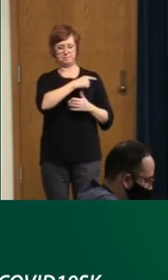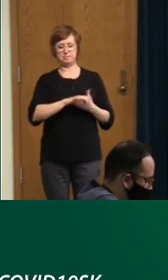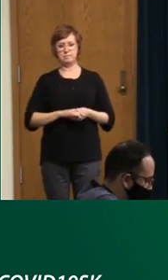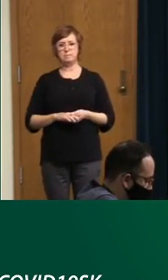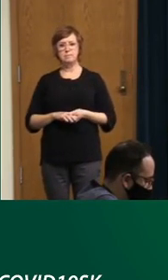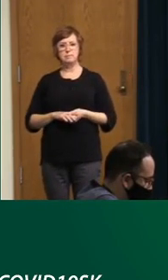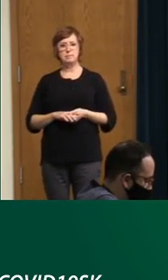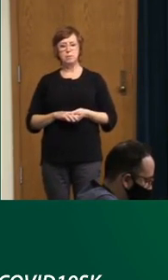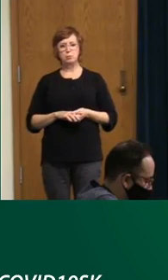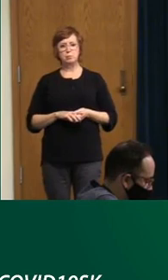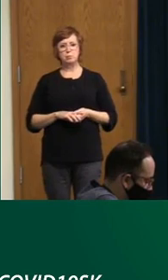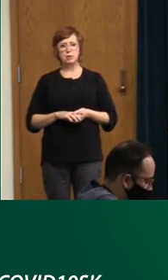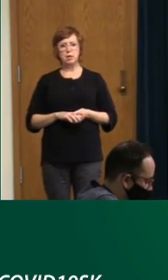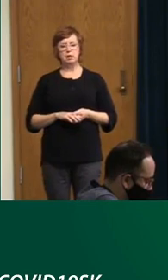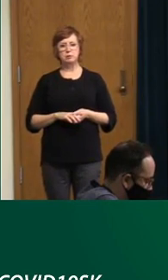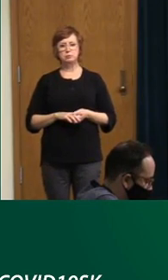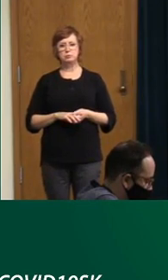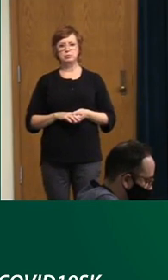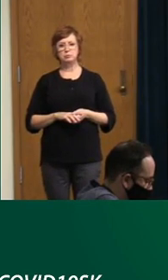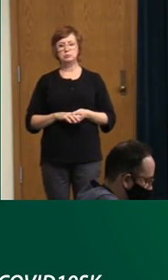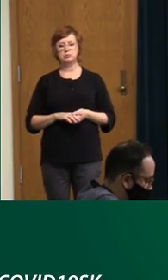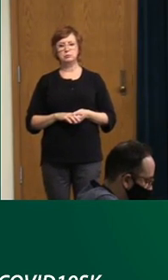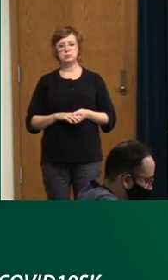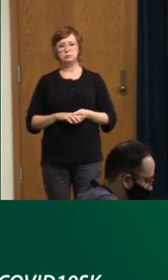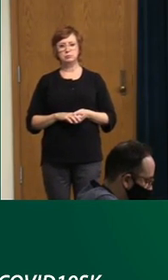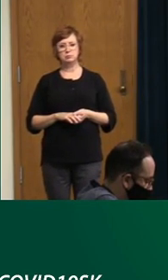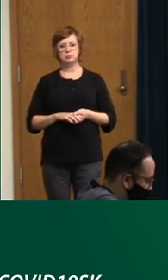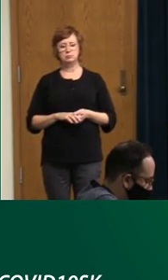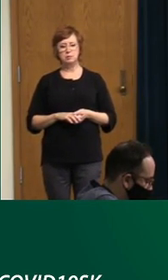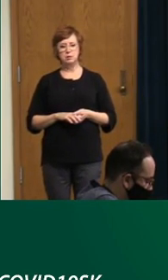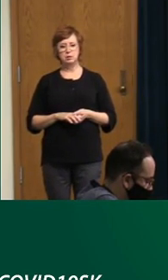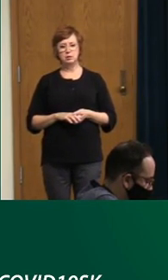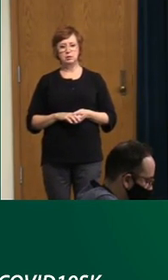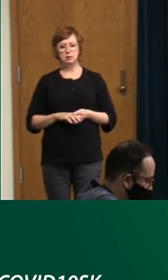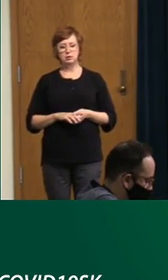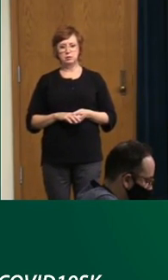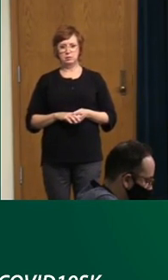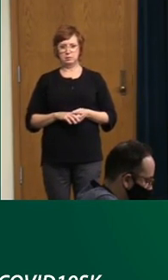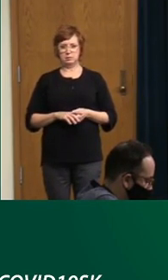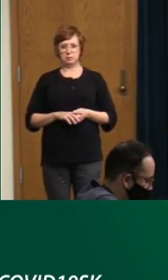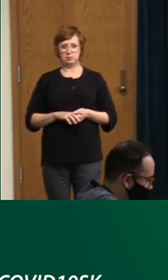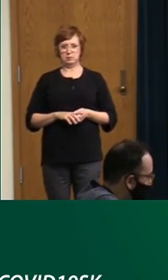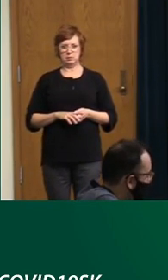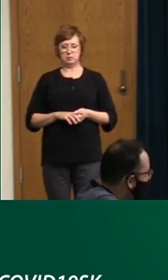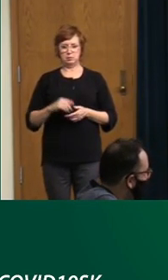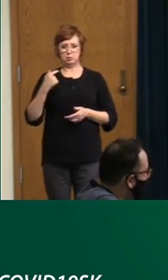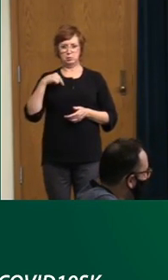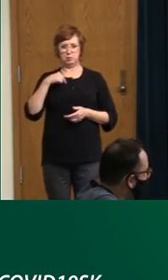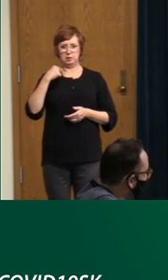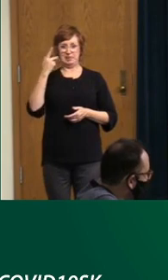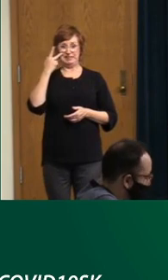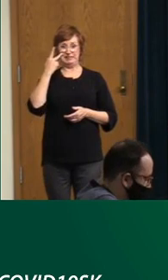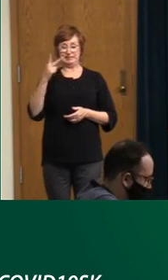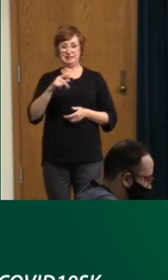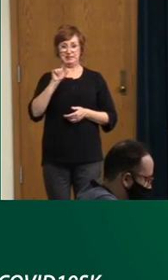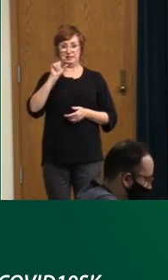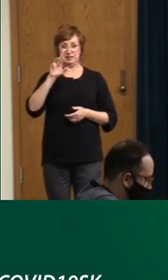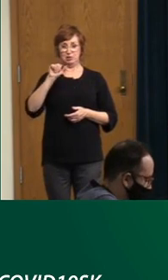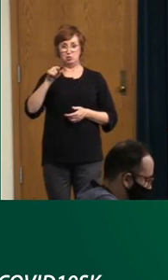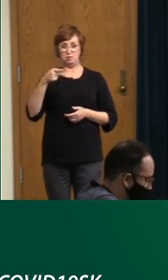at this table of modeling scenarios, it really drives home how stark the difference